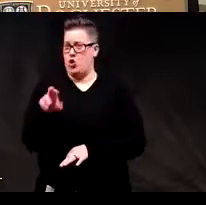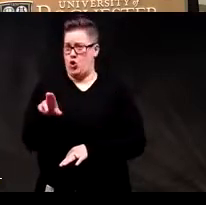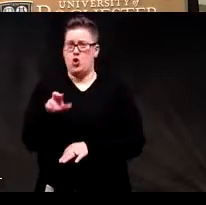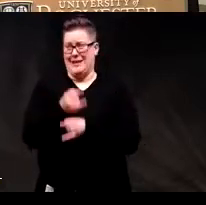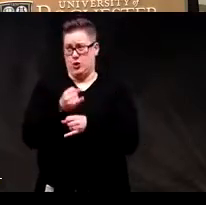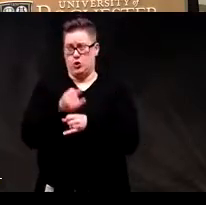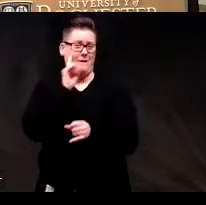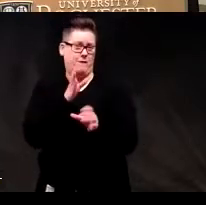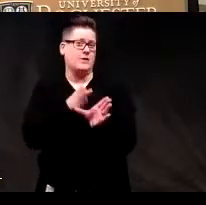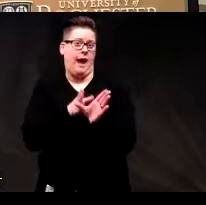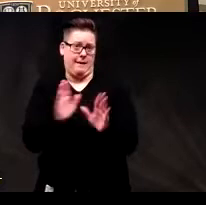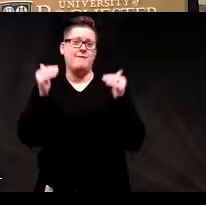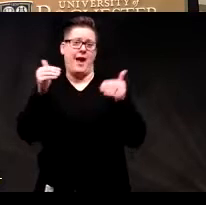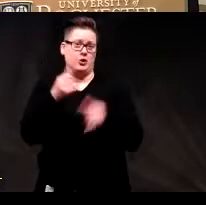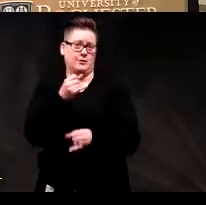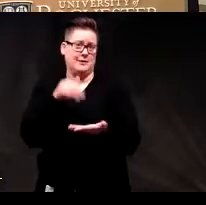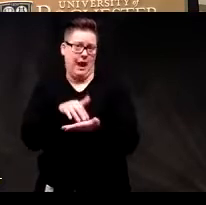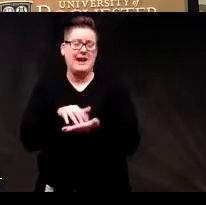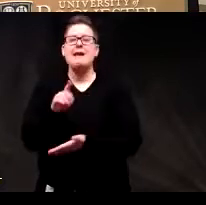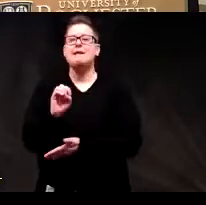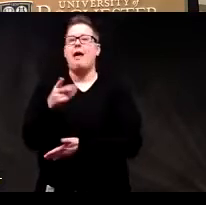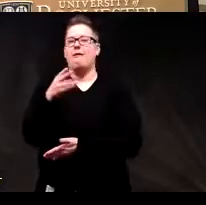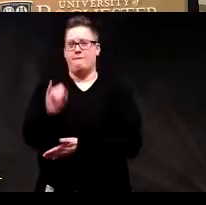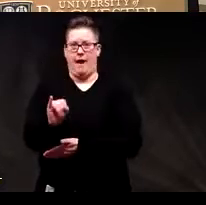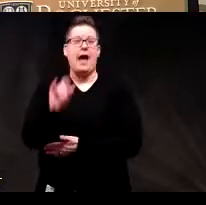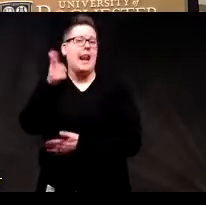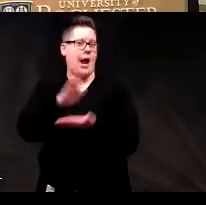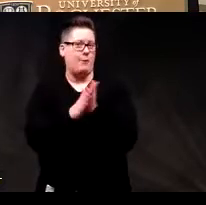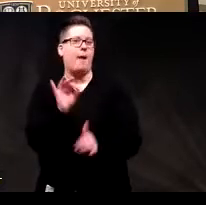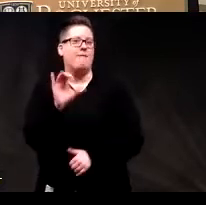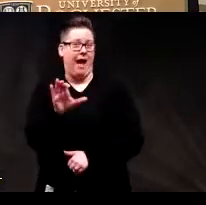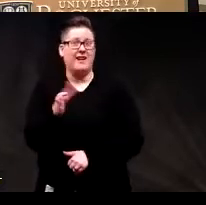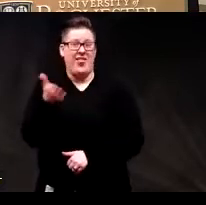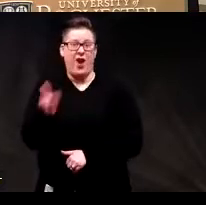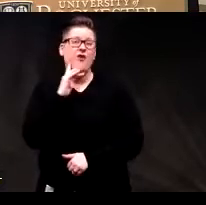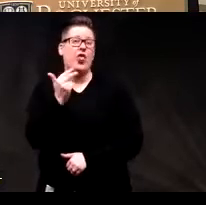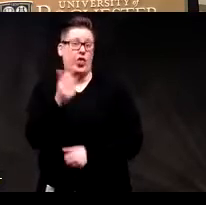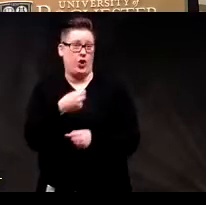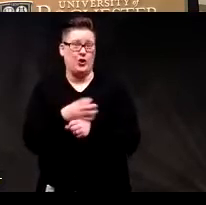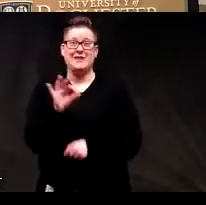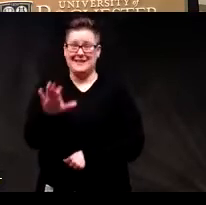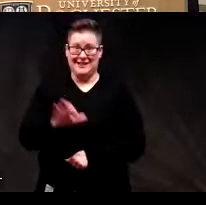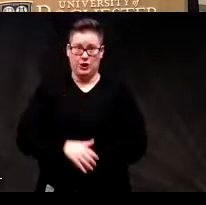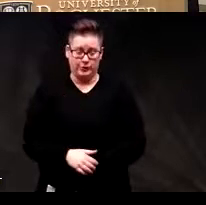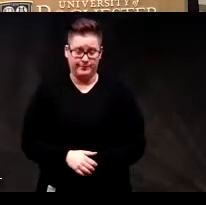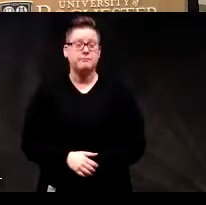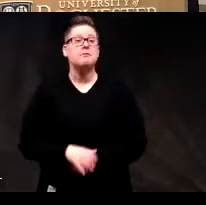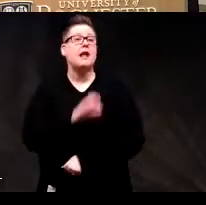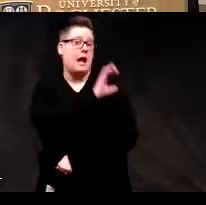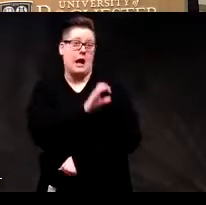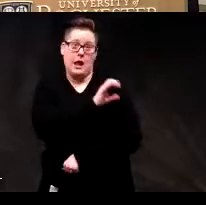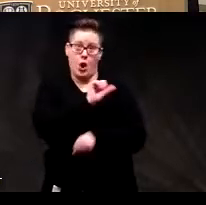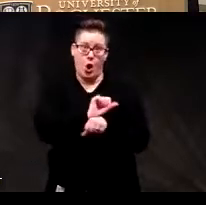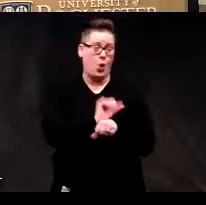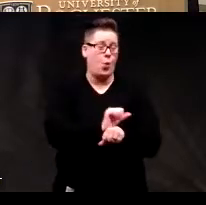Psychological Studies at Adelphi, where she later served on the faculty for 13 years. Clinically, she's